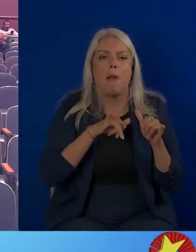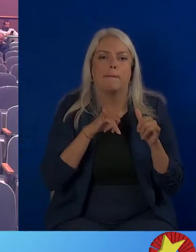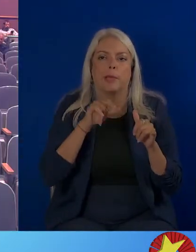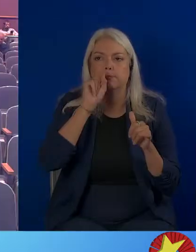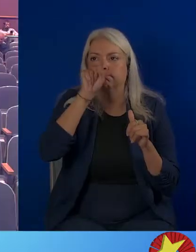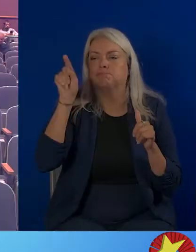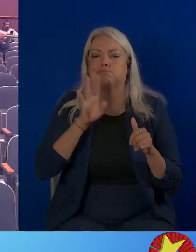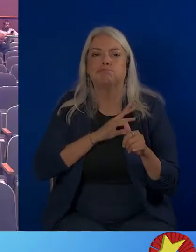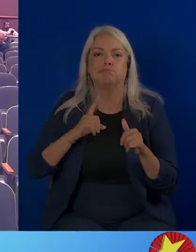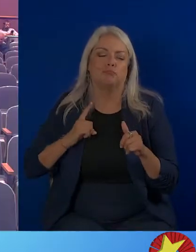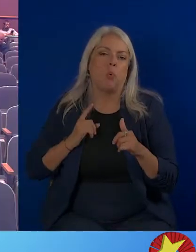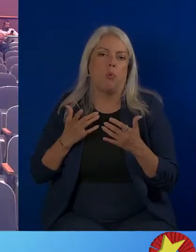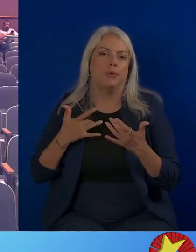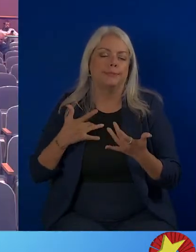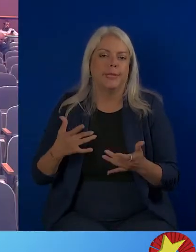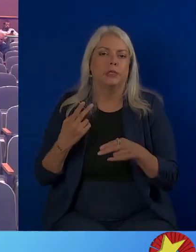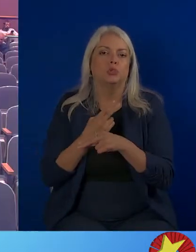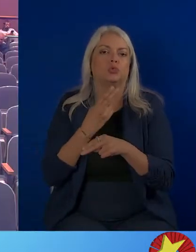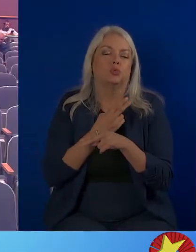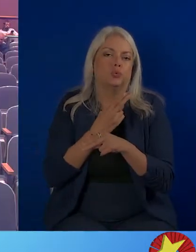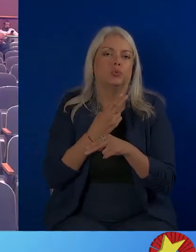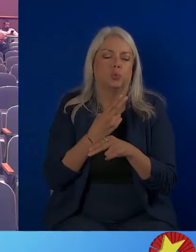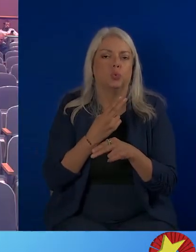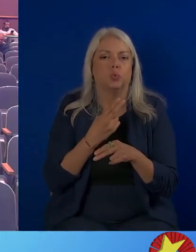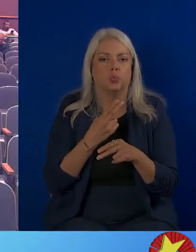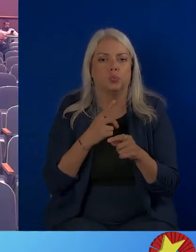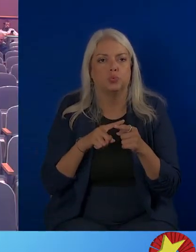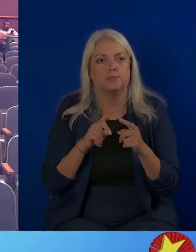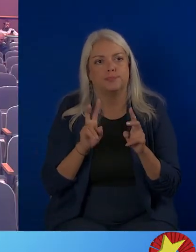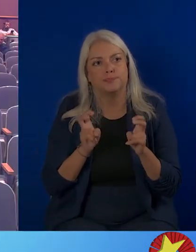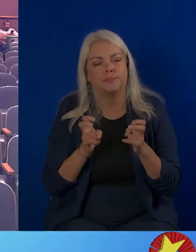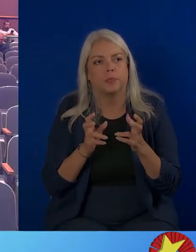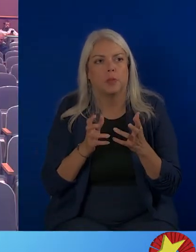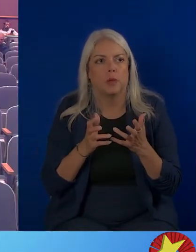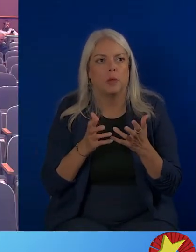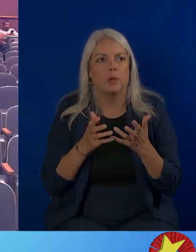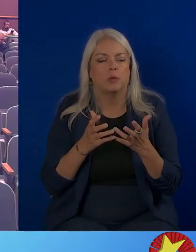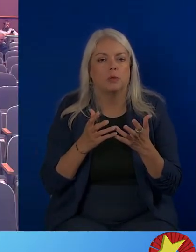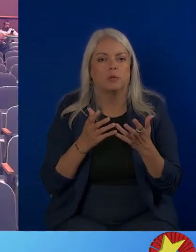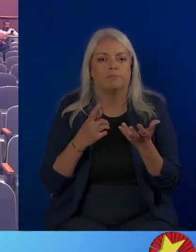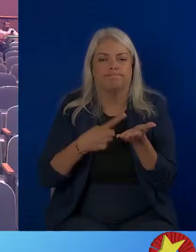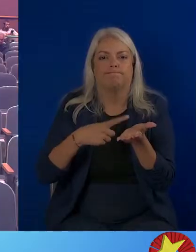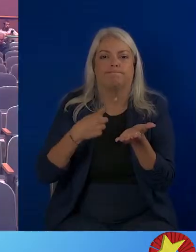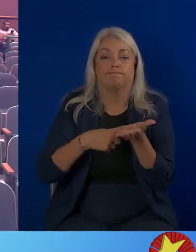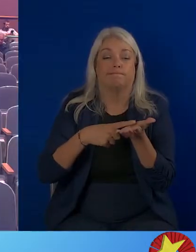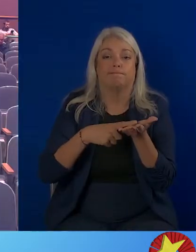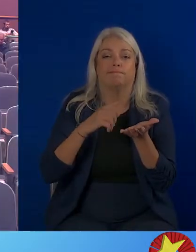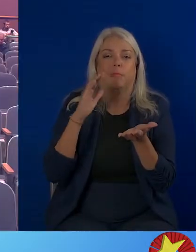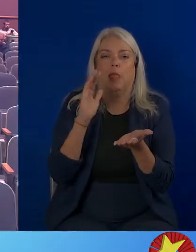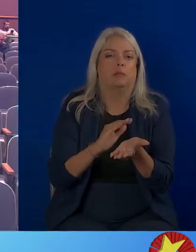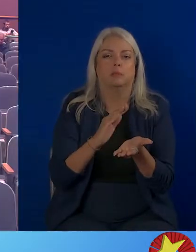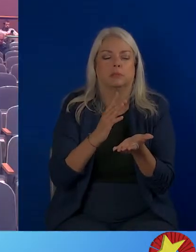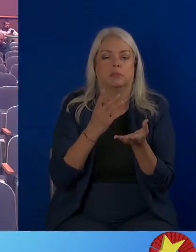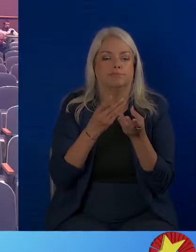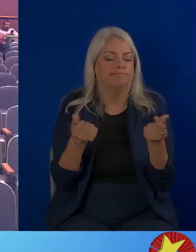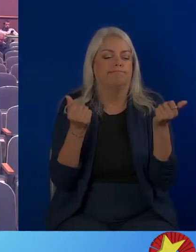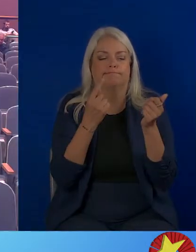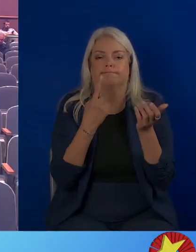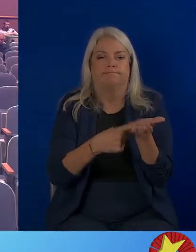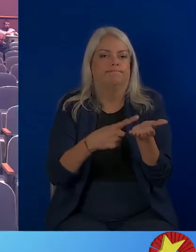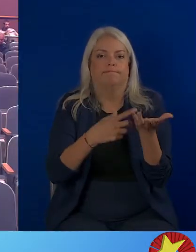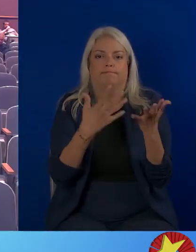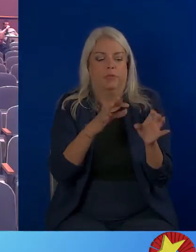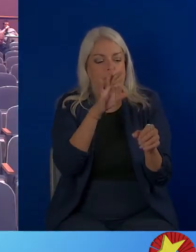of for boards to resolve matters quickly that aren't likely to be